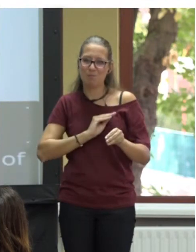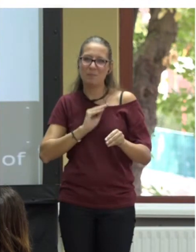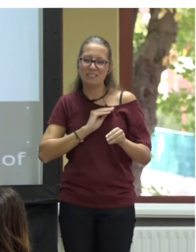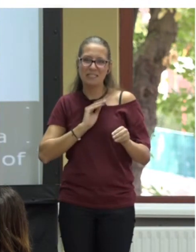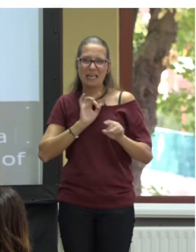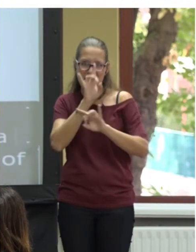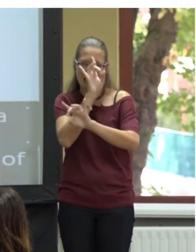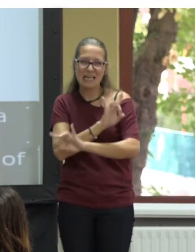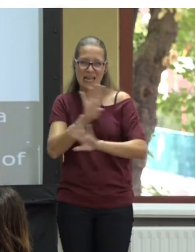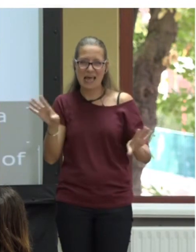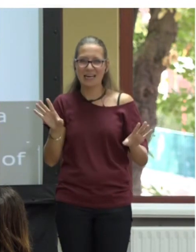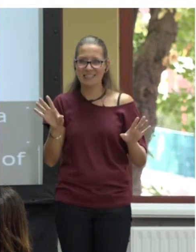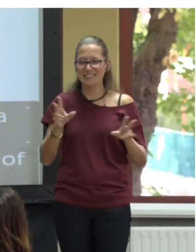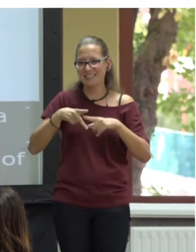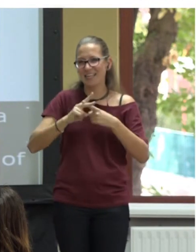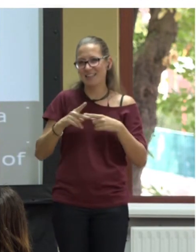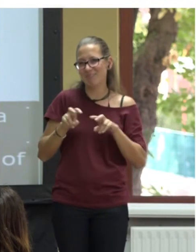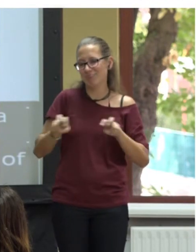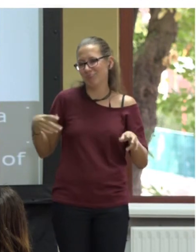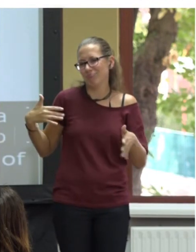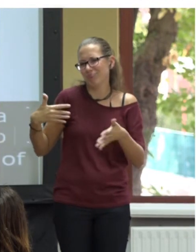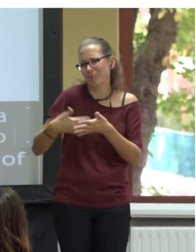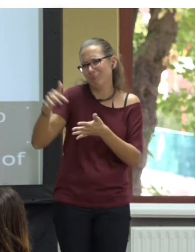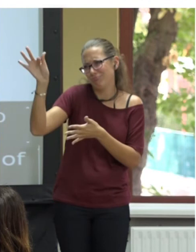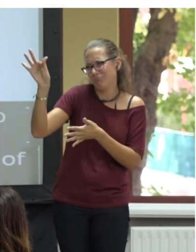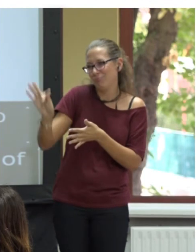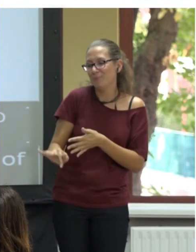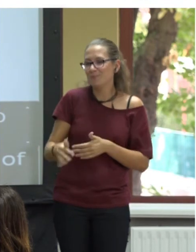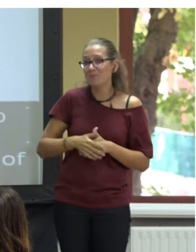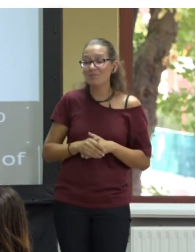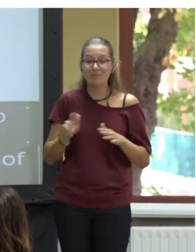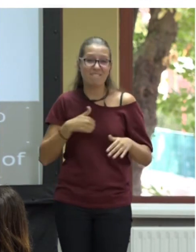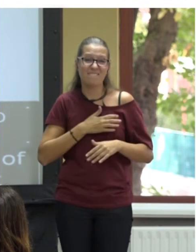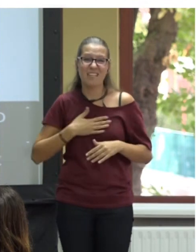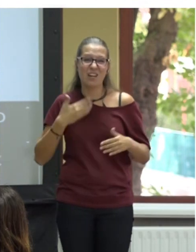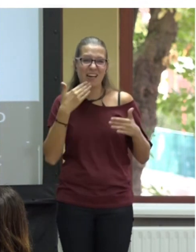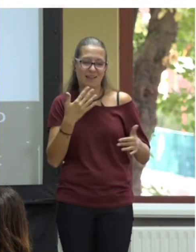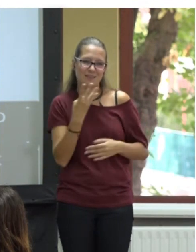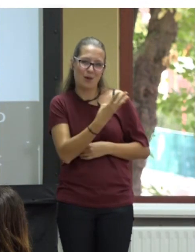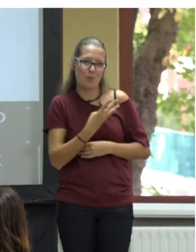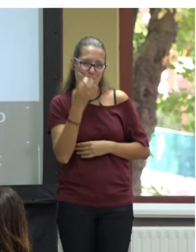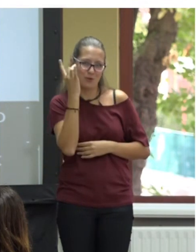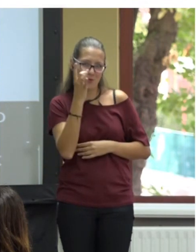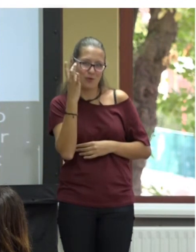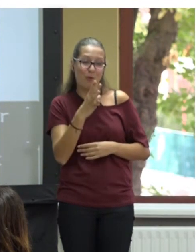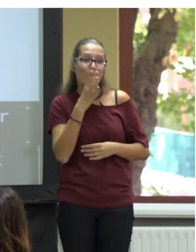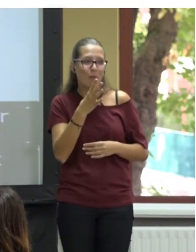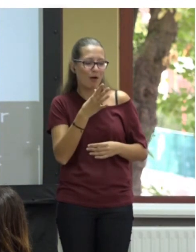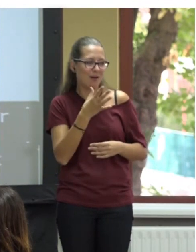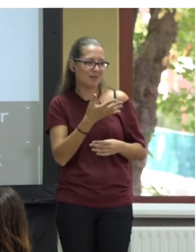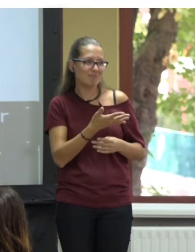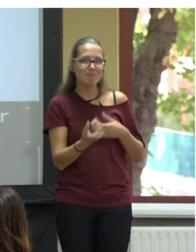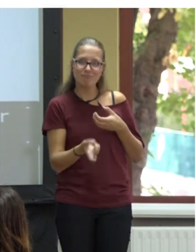concluded what the workshop has been. And I would like to thank the participation of the 4